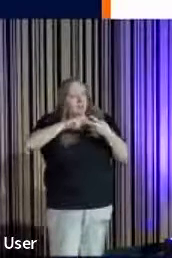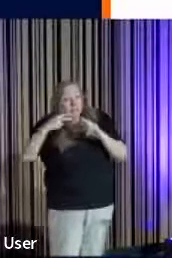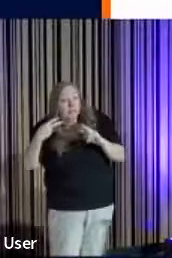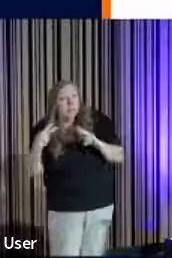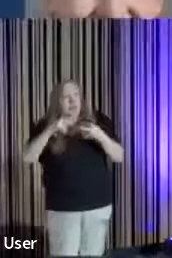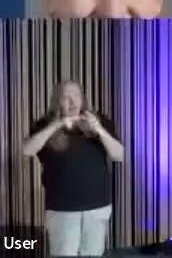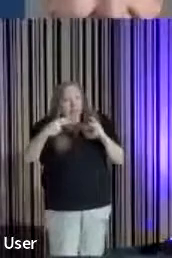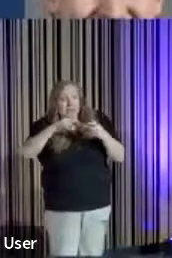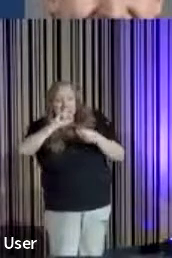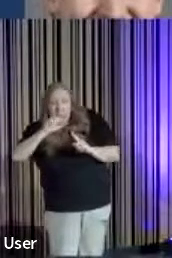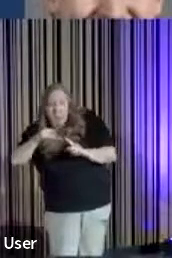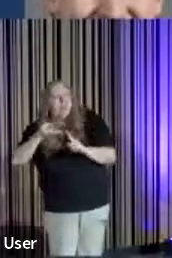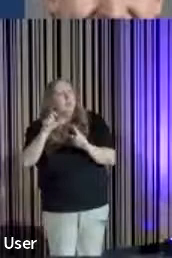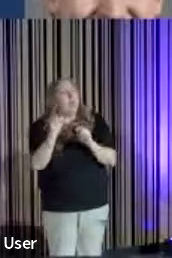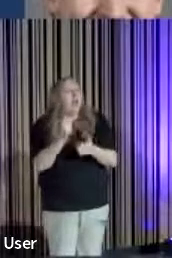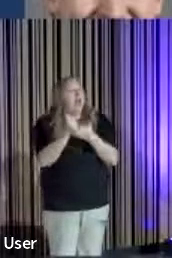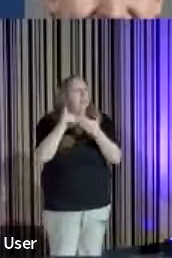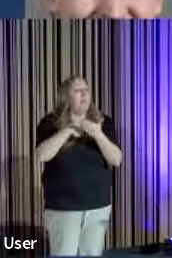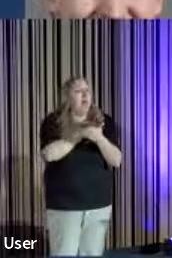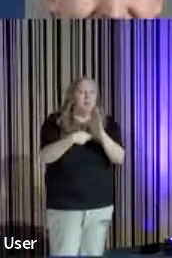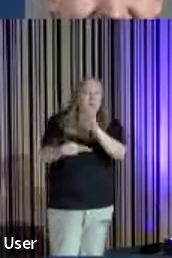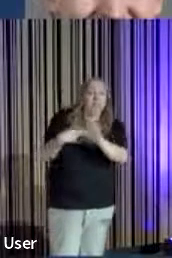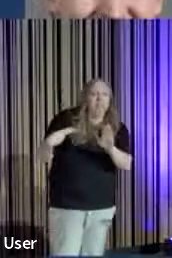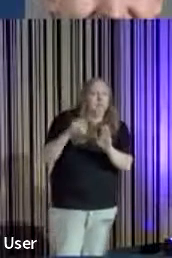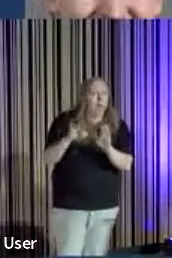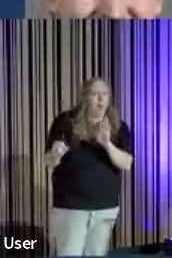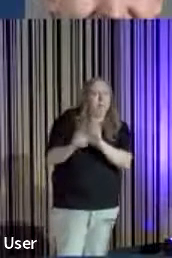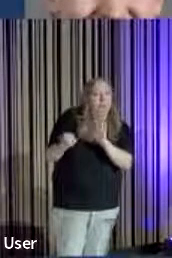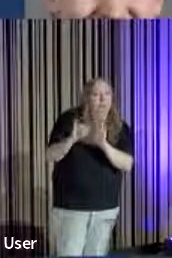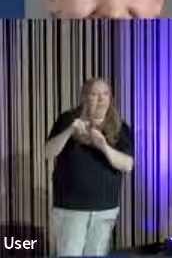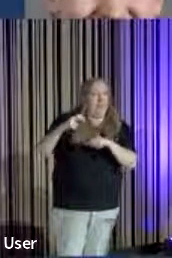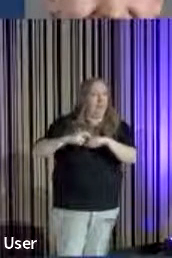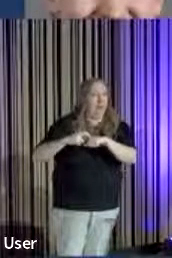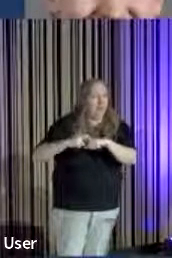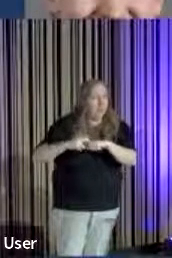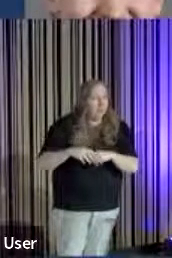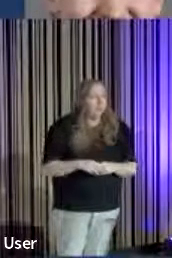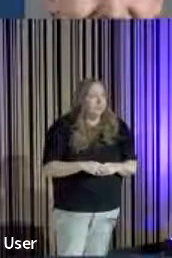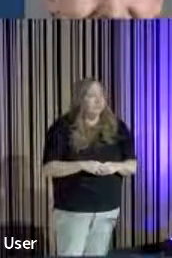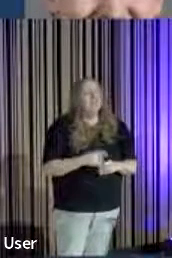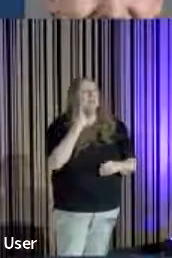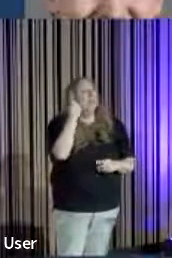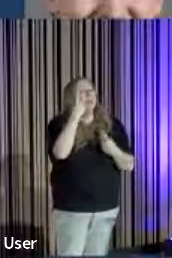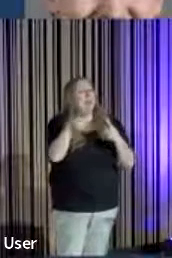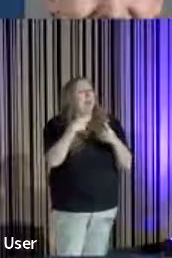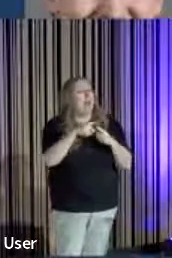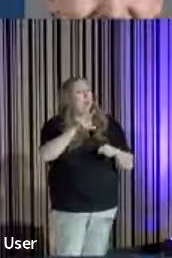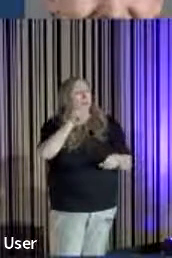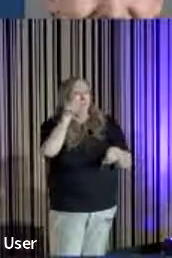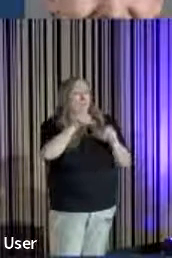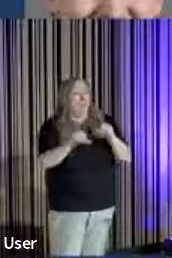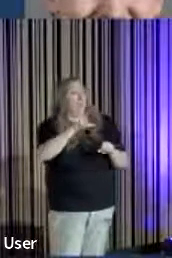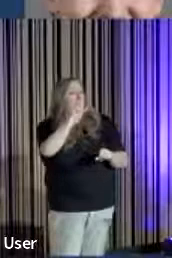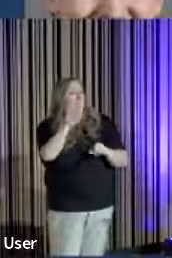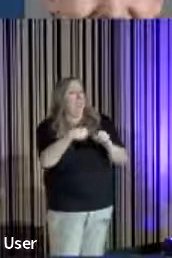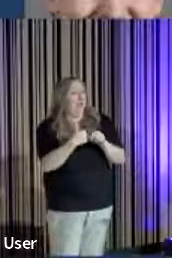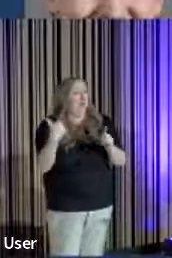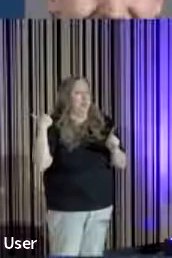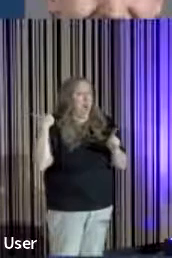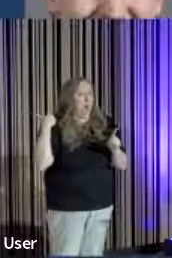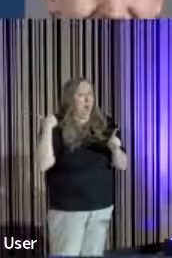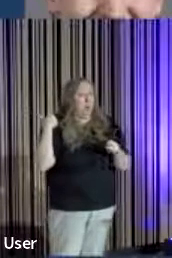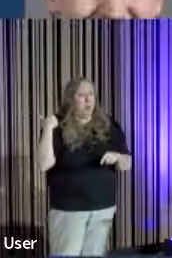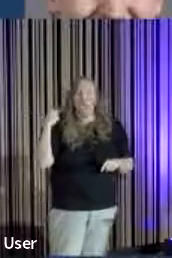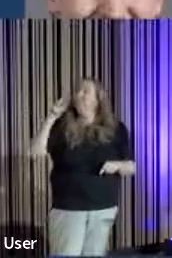category. When we try to think about the state of science then versus now, this was all of the viruses that